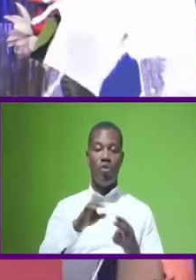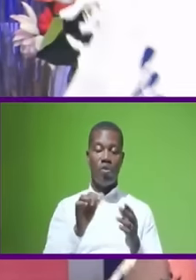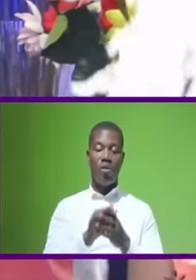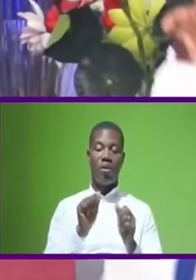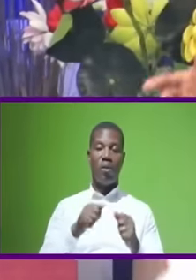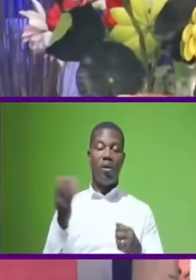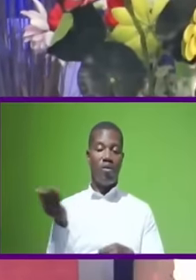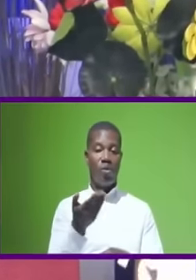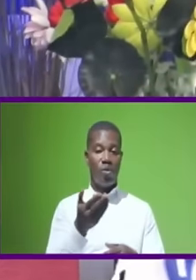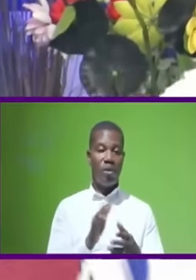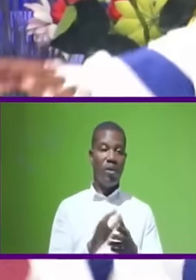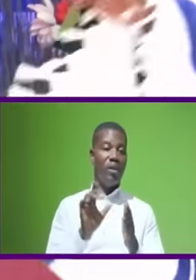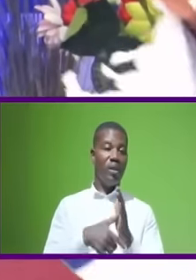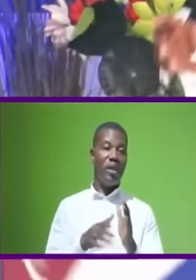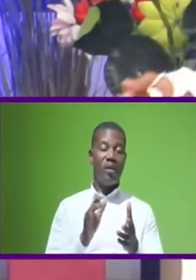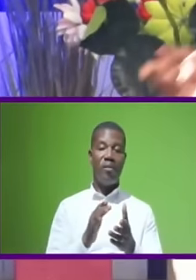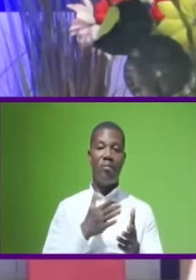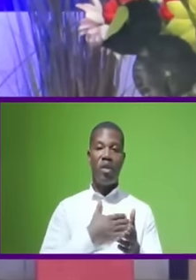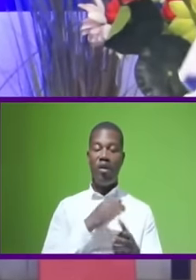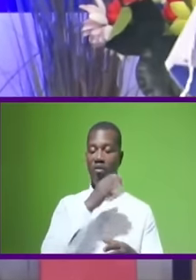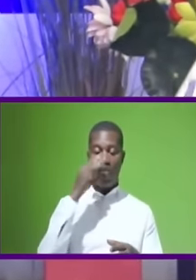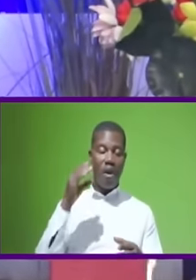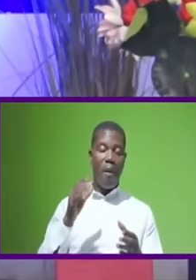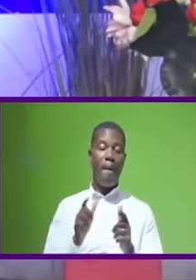kakara, not means I'm so so not.